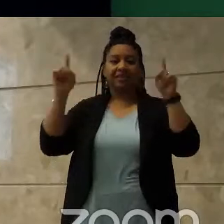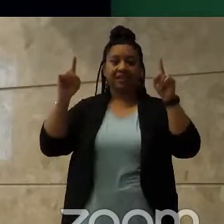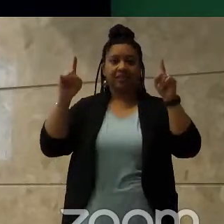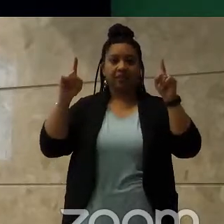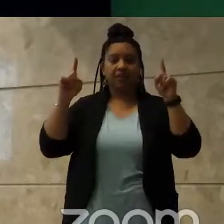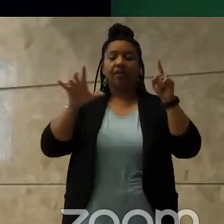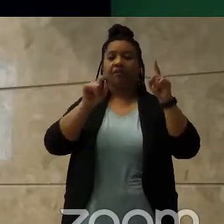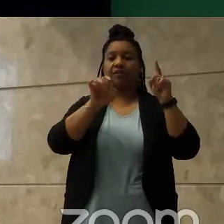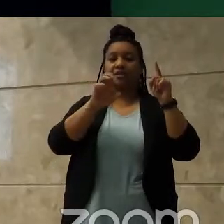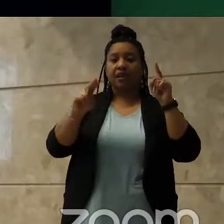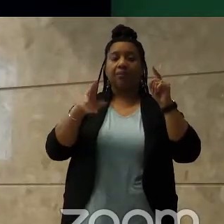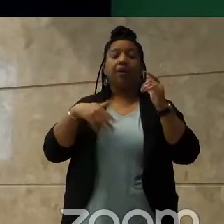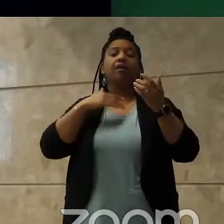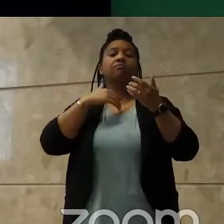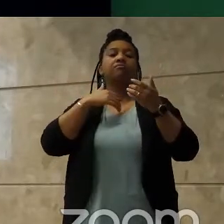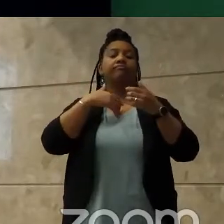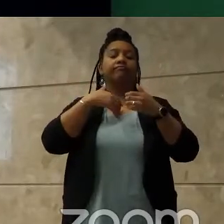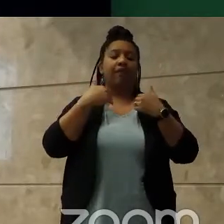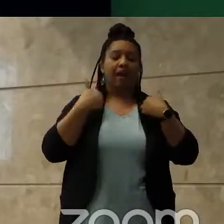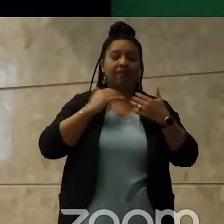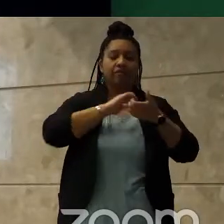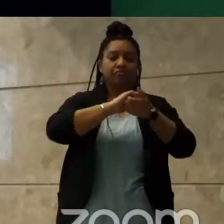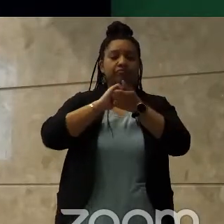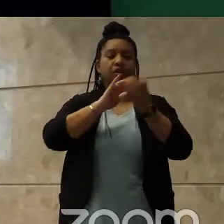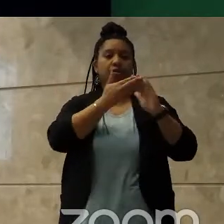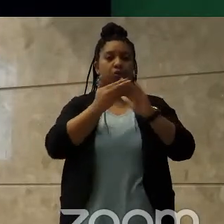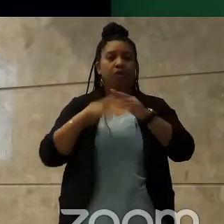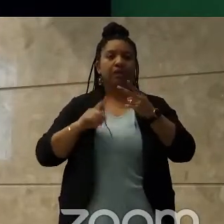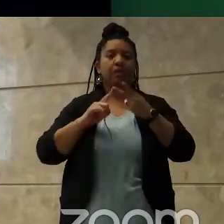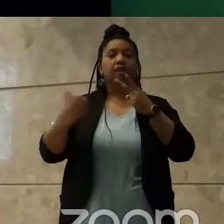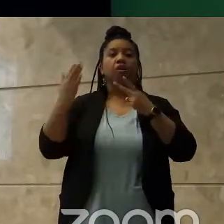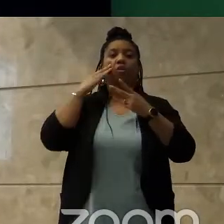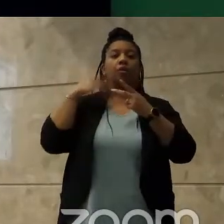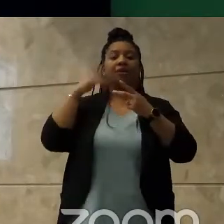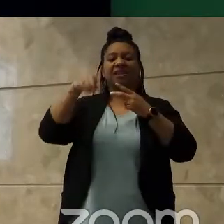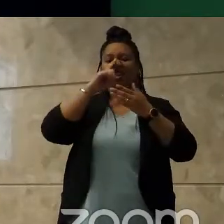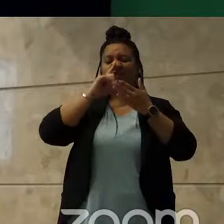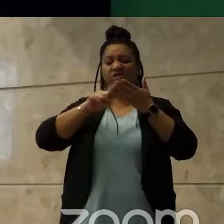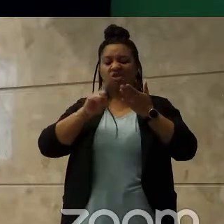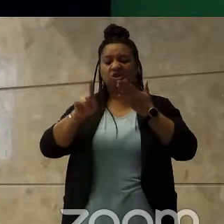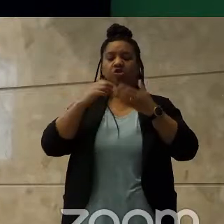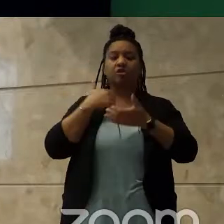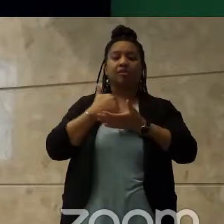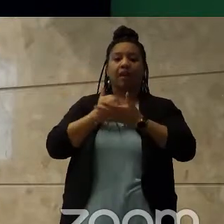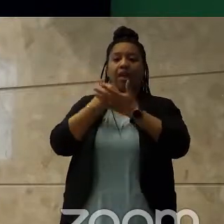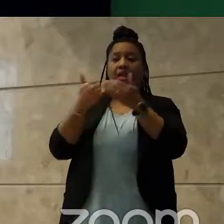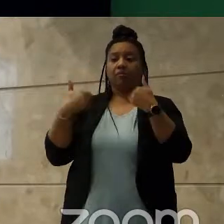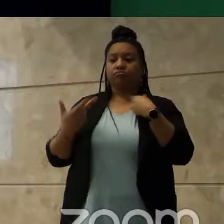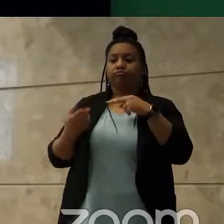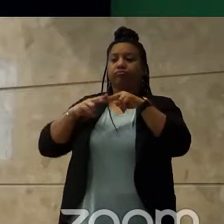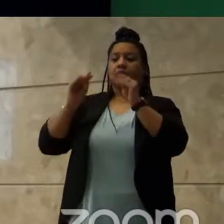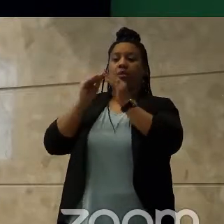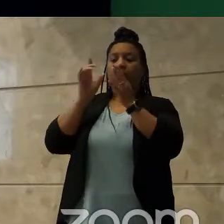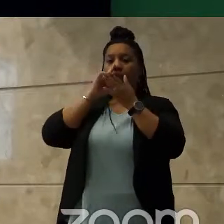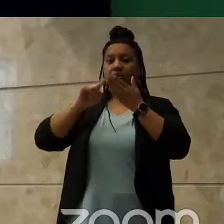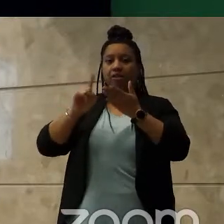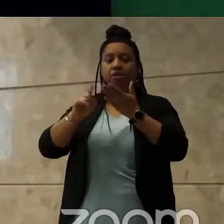the idea of building community. It is the notion that it takes researchers to produce researchers. And then the notion of